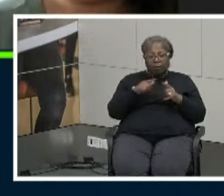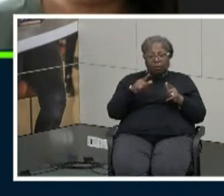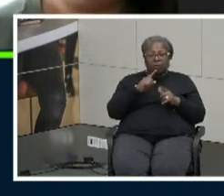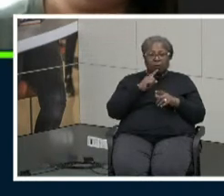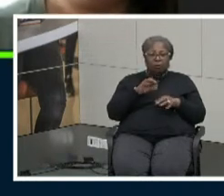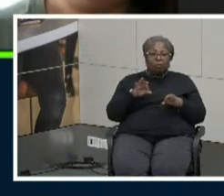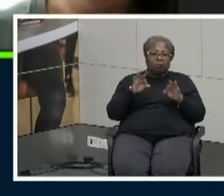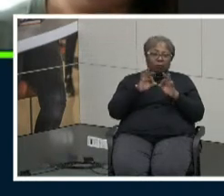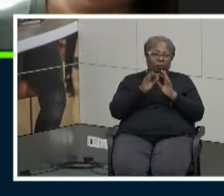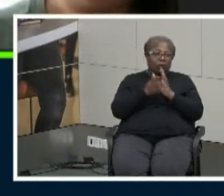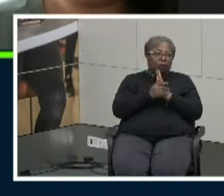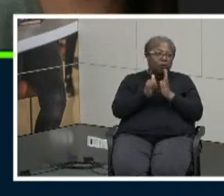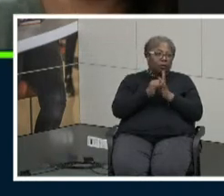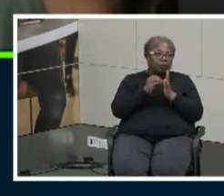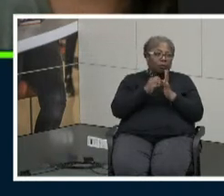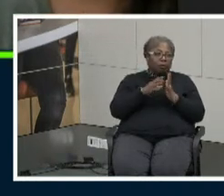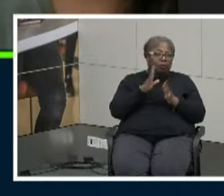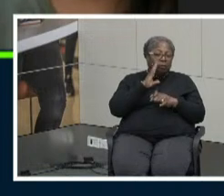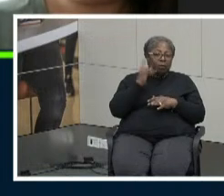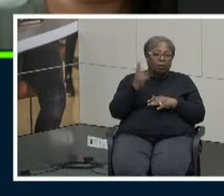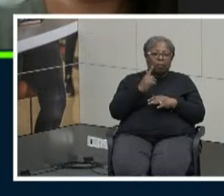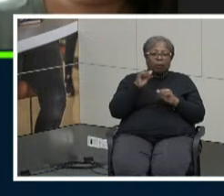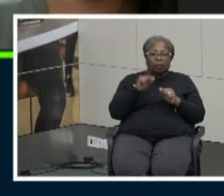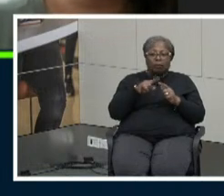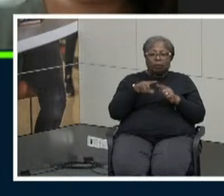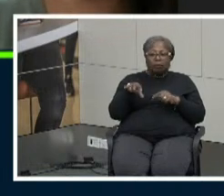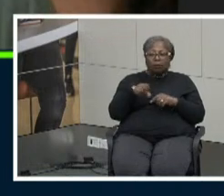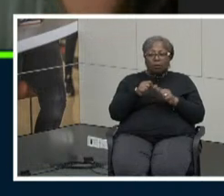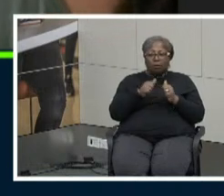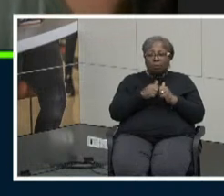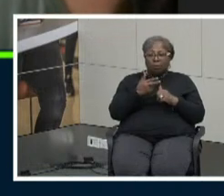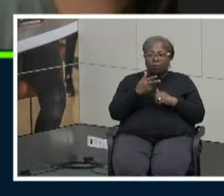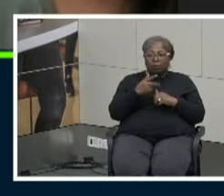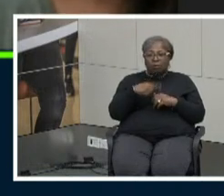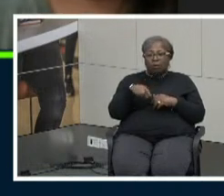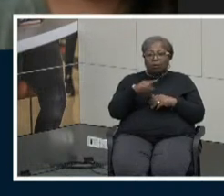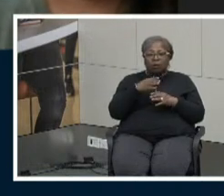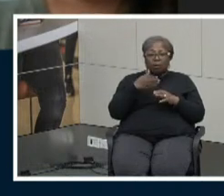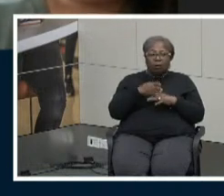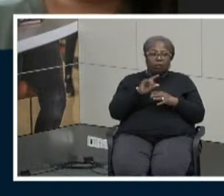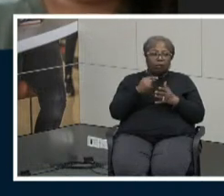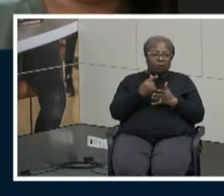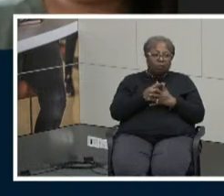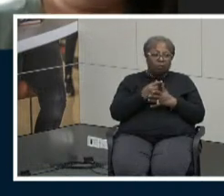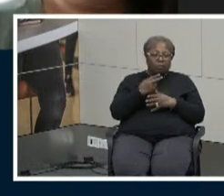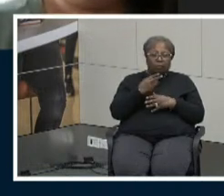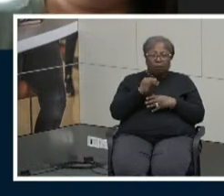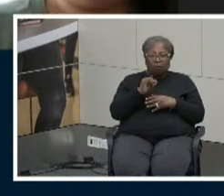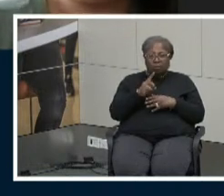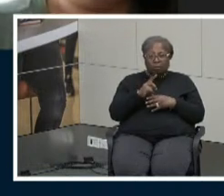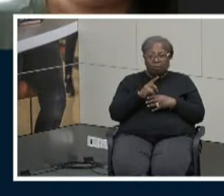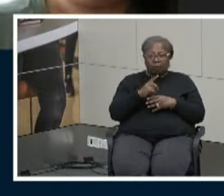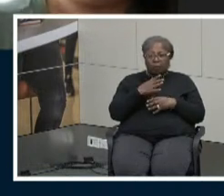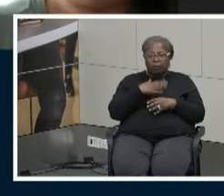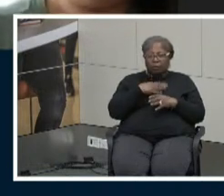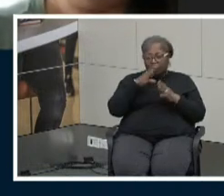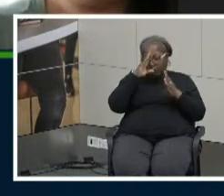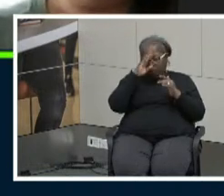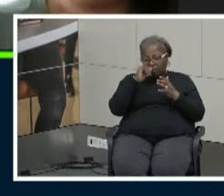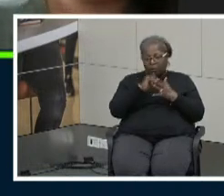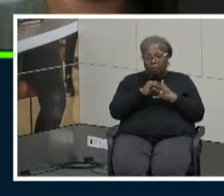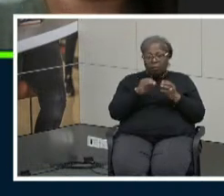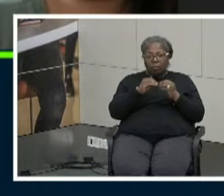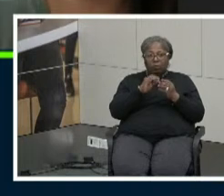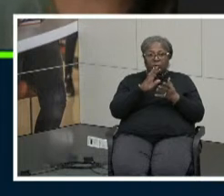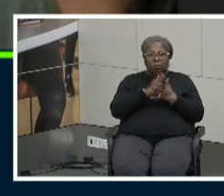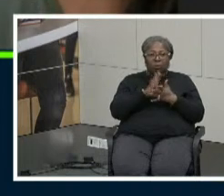invaluable scale that students will always be able to take with them even after they graduate HD My Hope Is that more